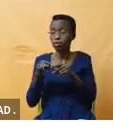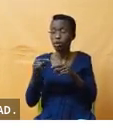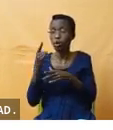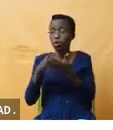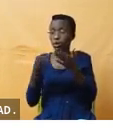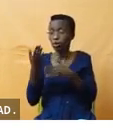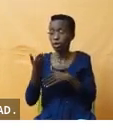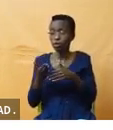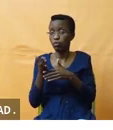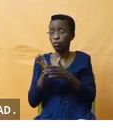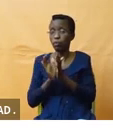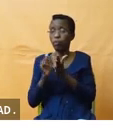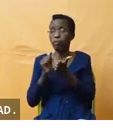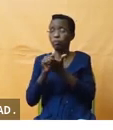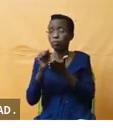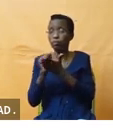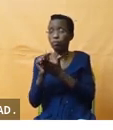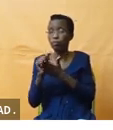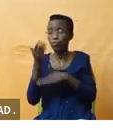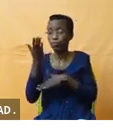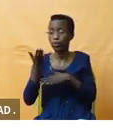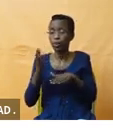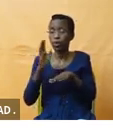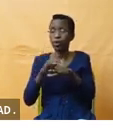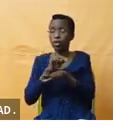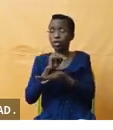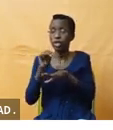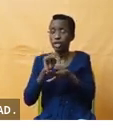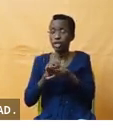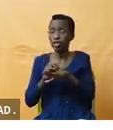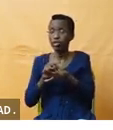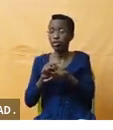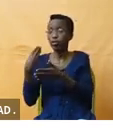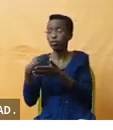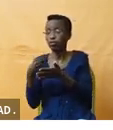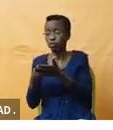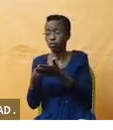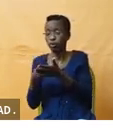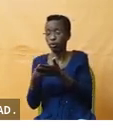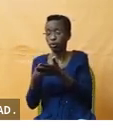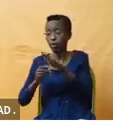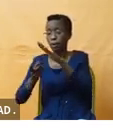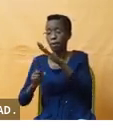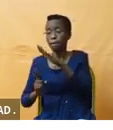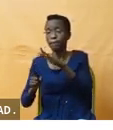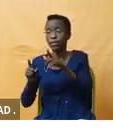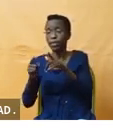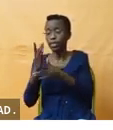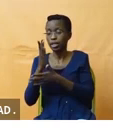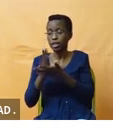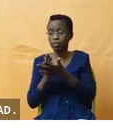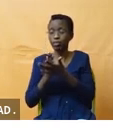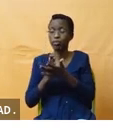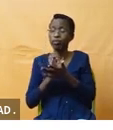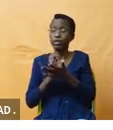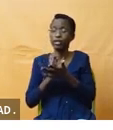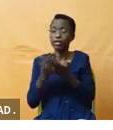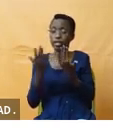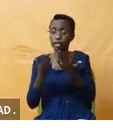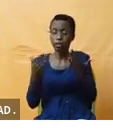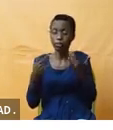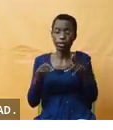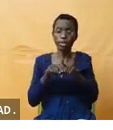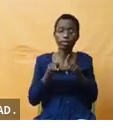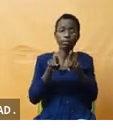of, requirement on the national treasuries for publication of some of these key instruments. But we also